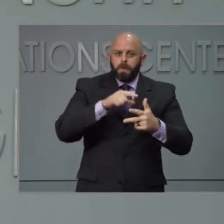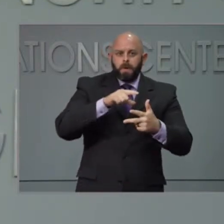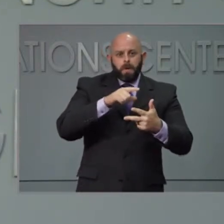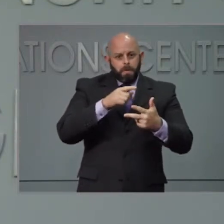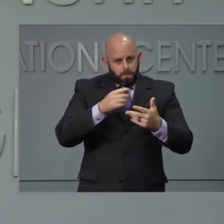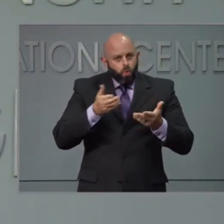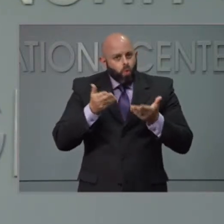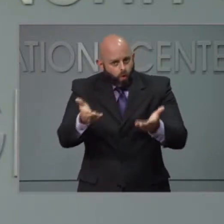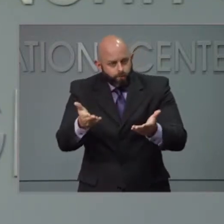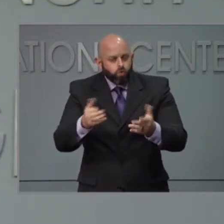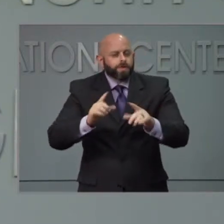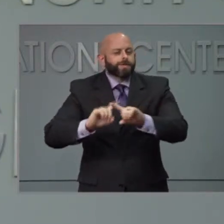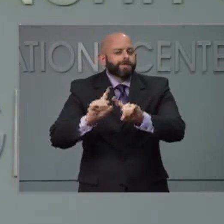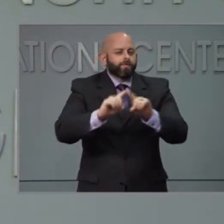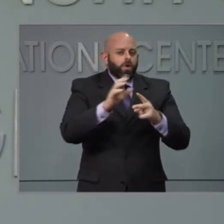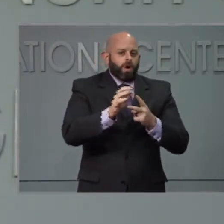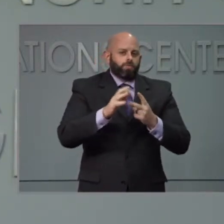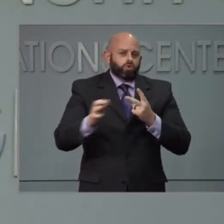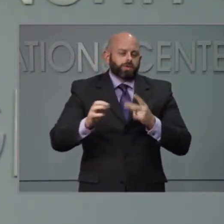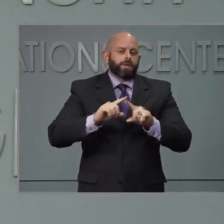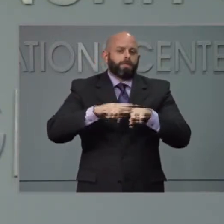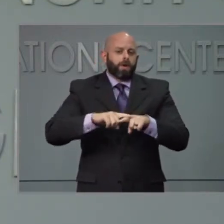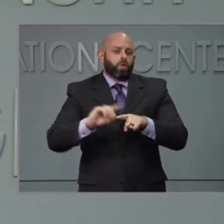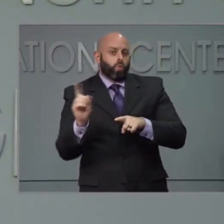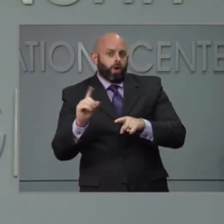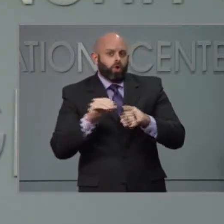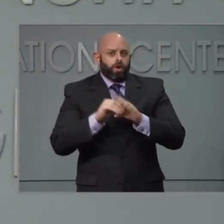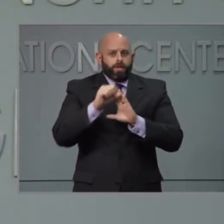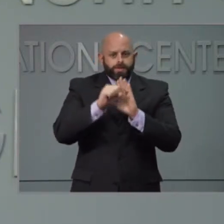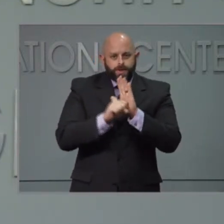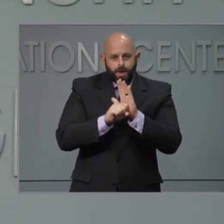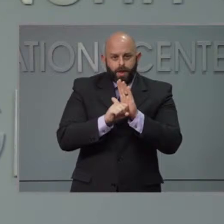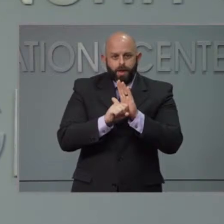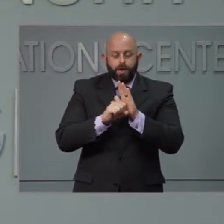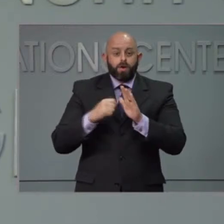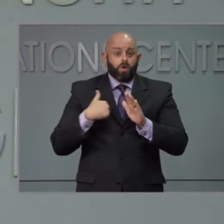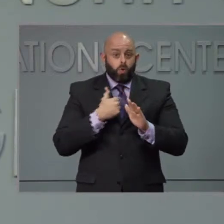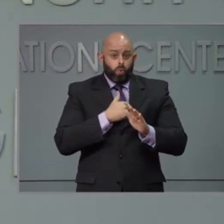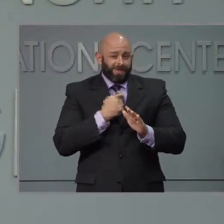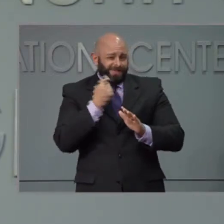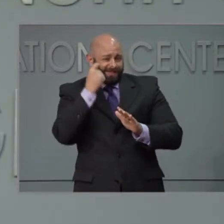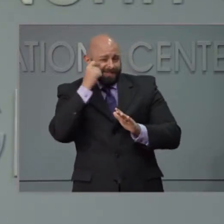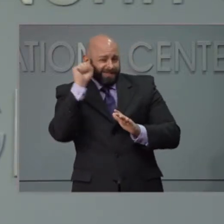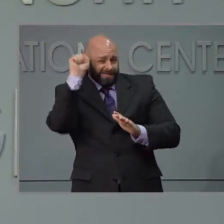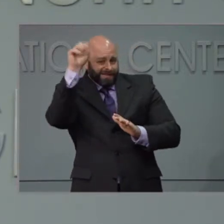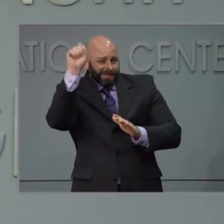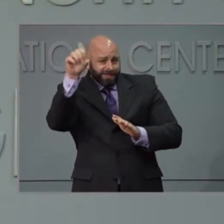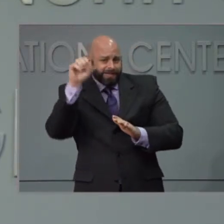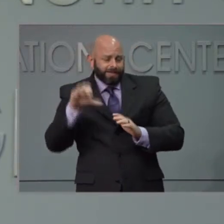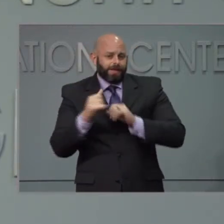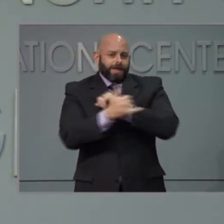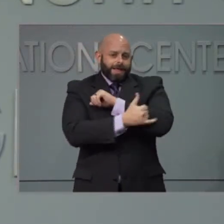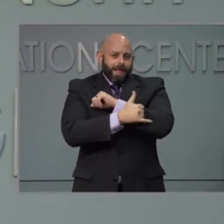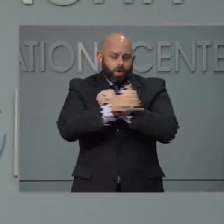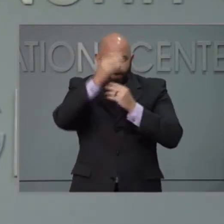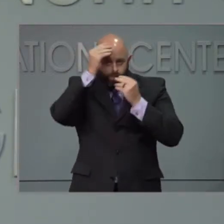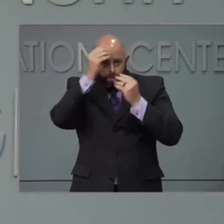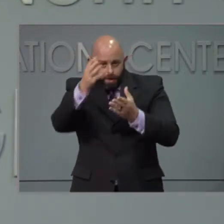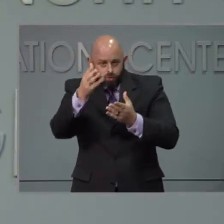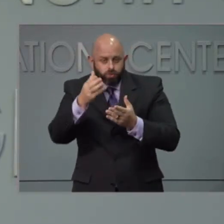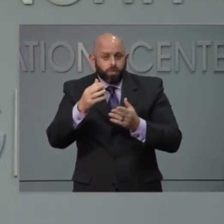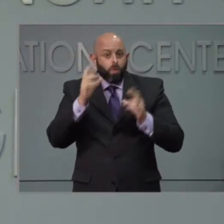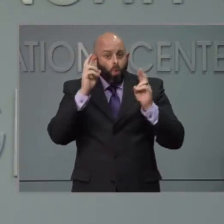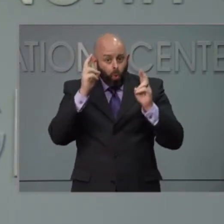options depending on where they are. And we hope that this county data that we're going to be able to provide to them